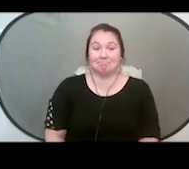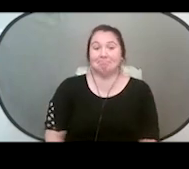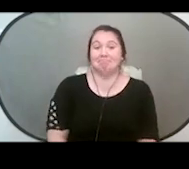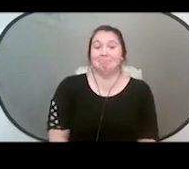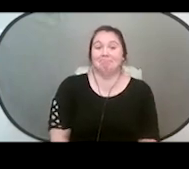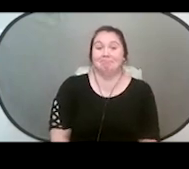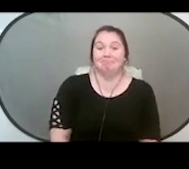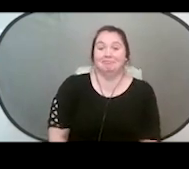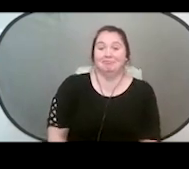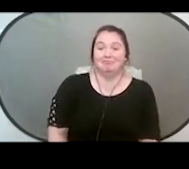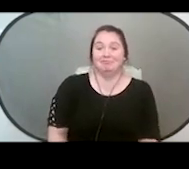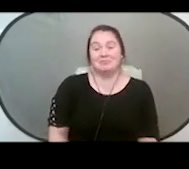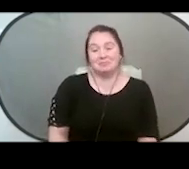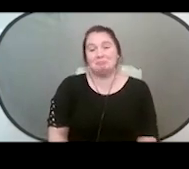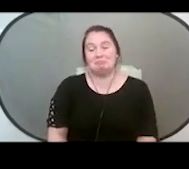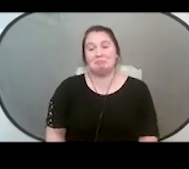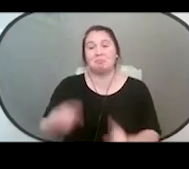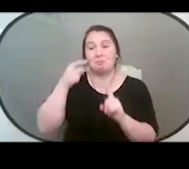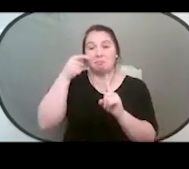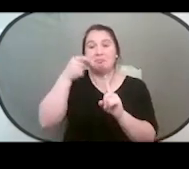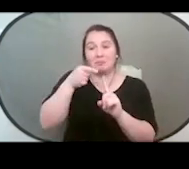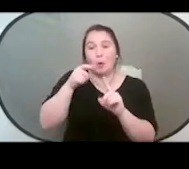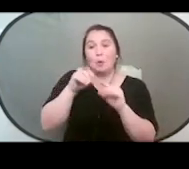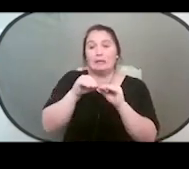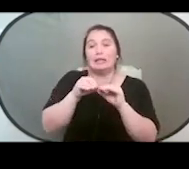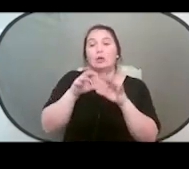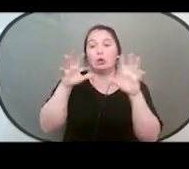We're pretty clear here, yeah.